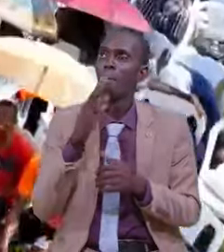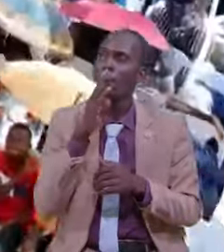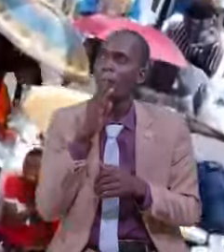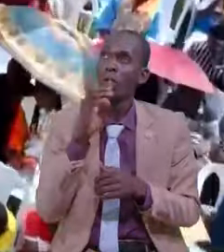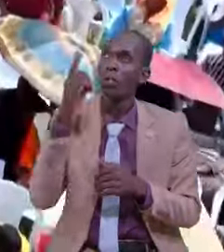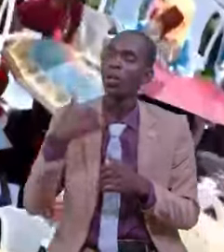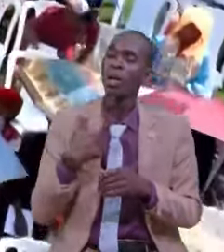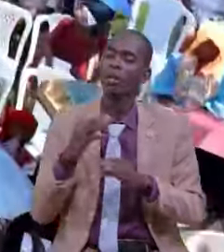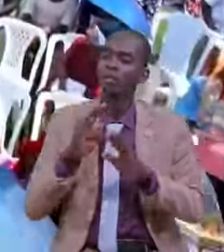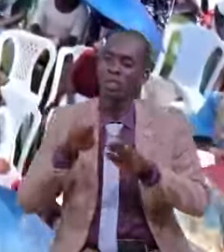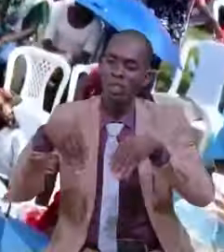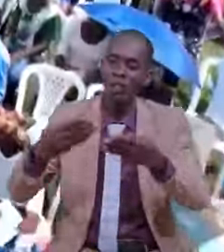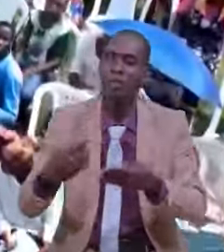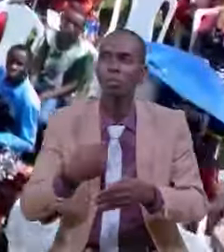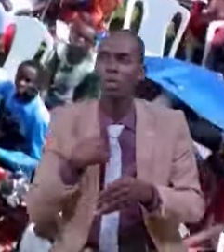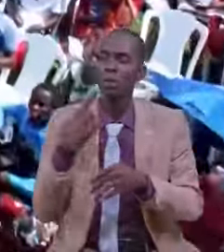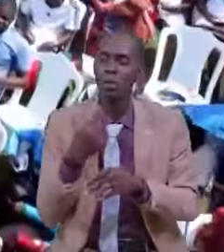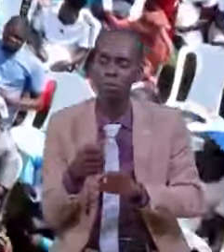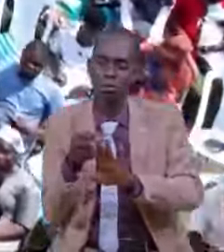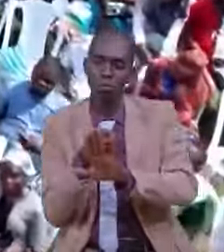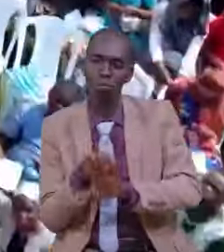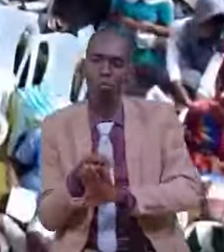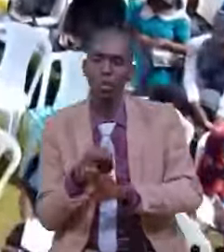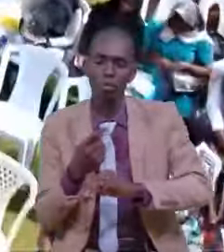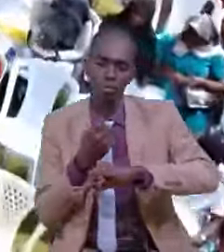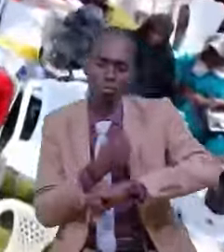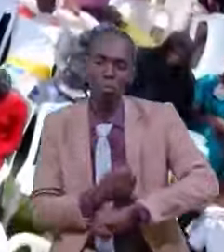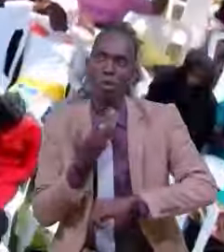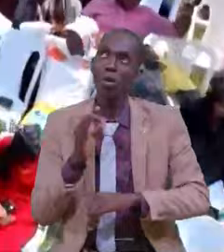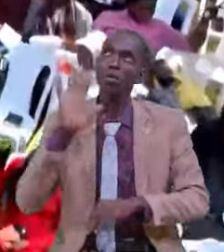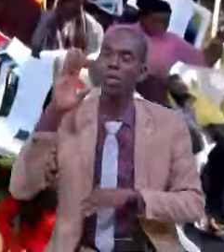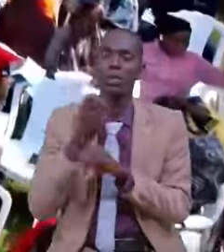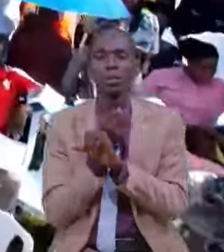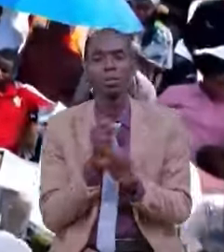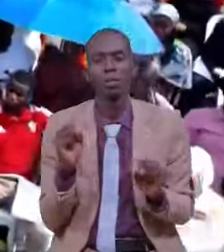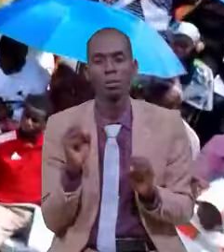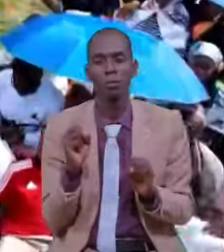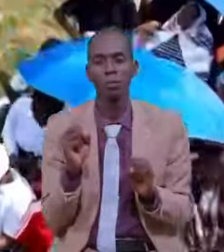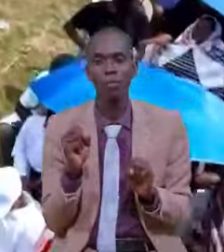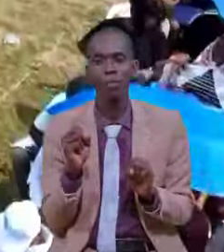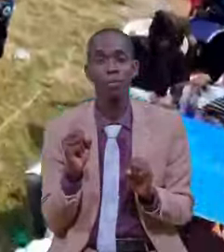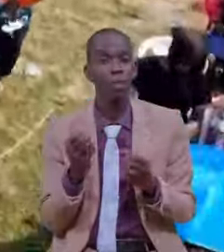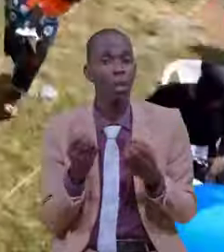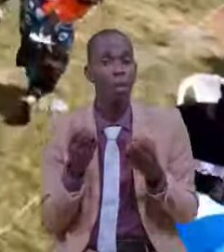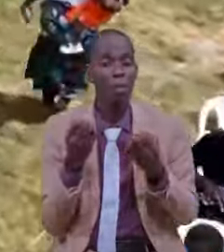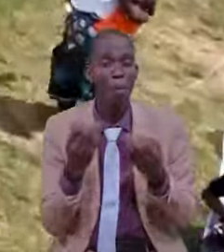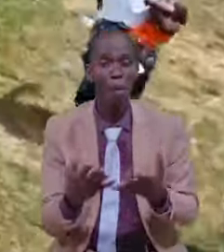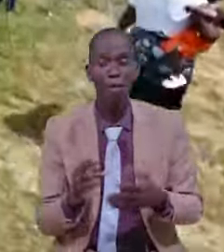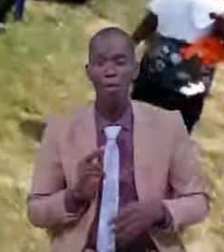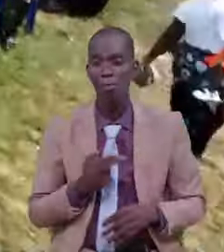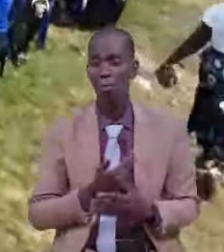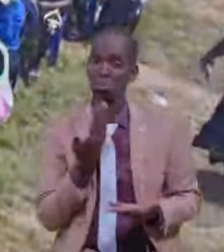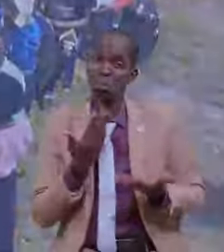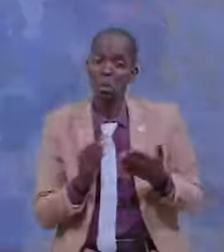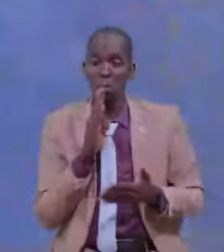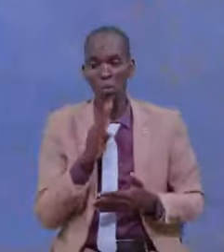the shield of thy salvation. Salvation, many of us, maybe all of us, who have